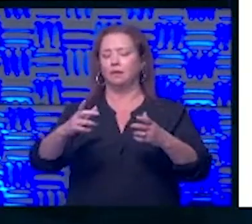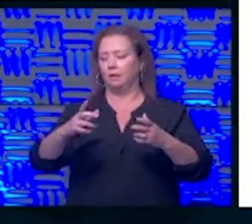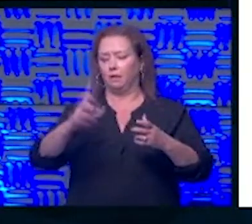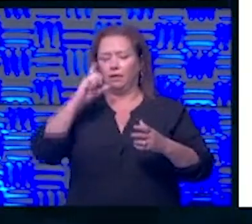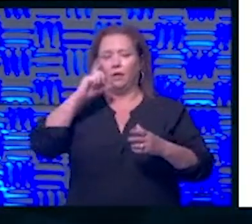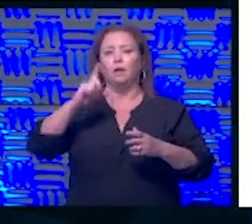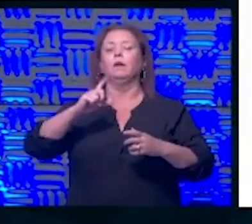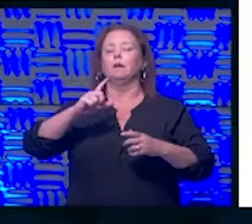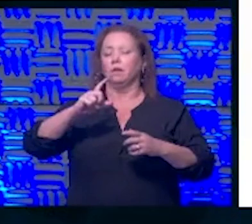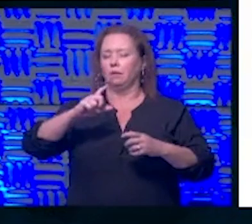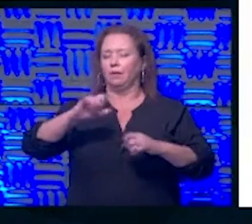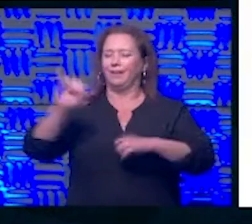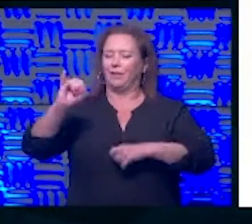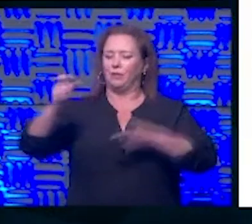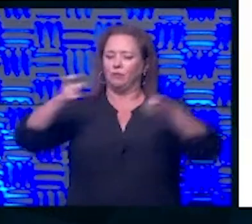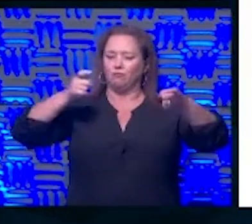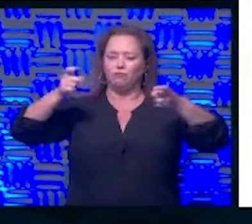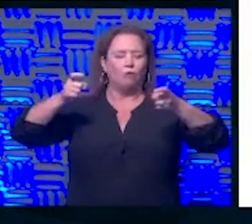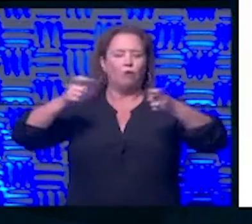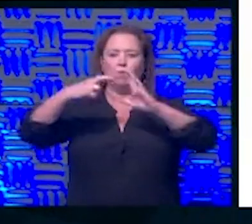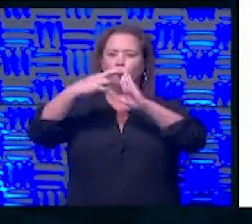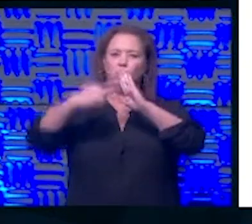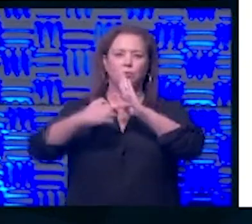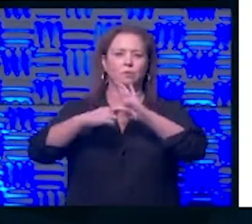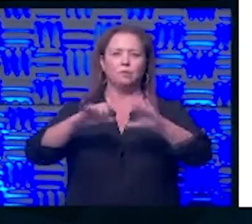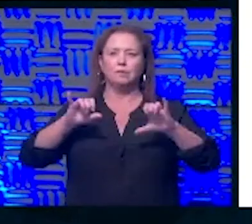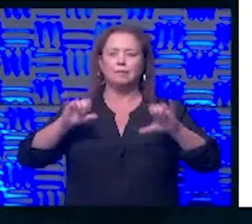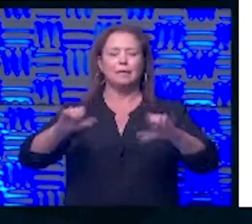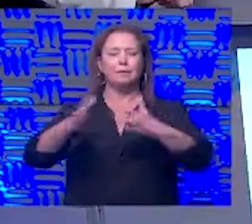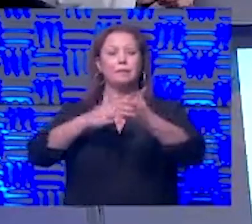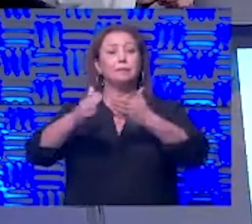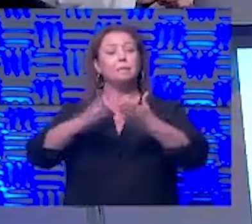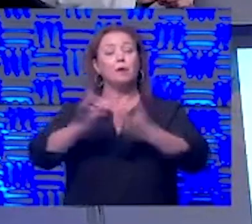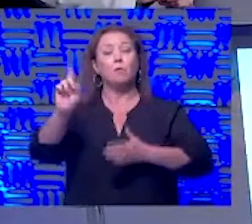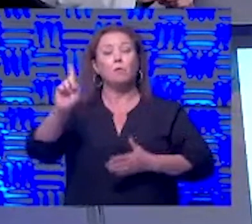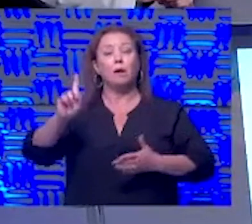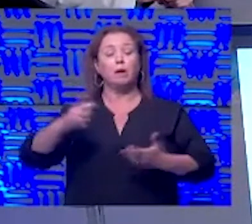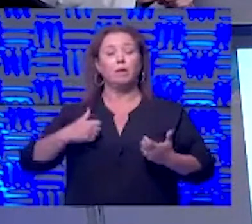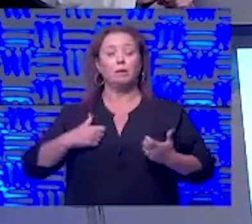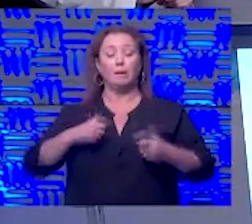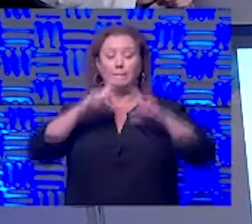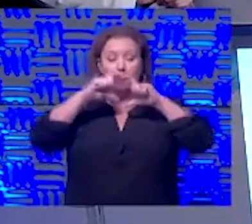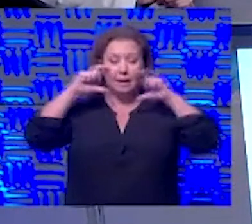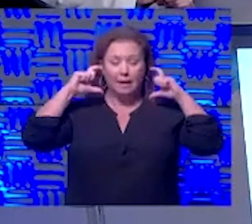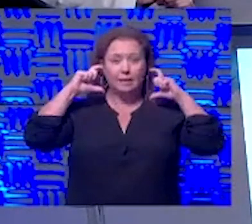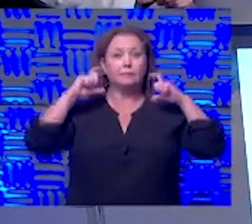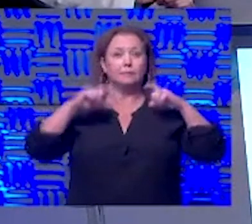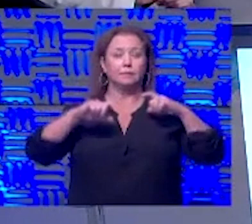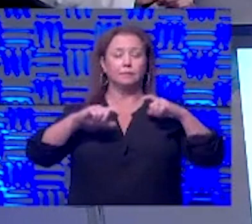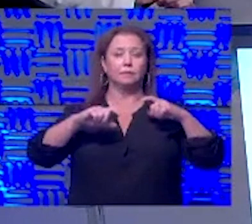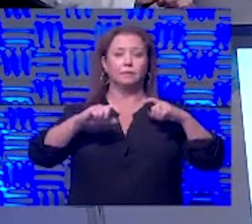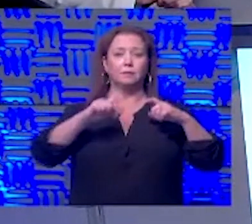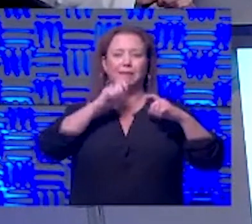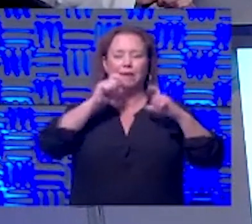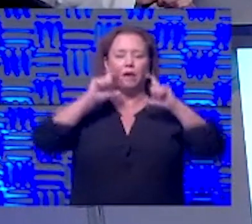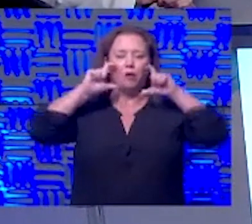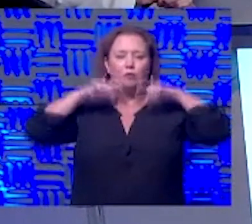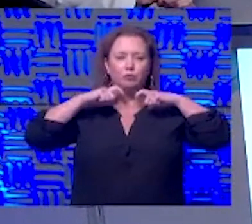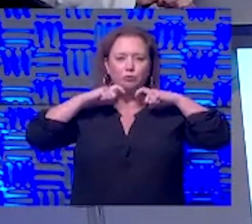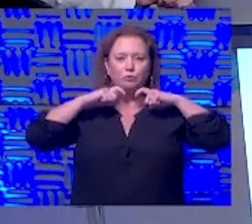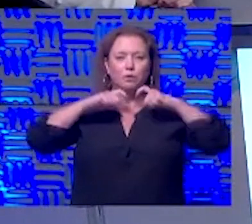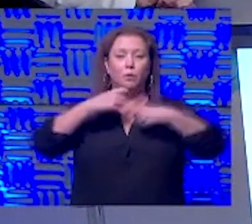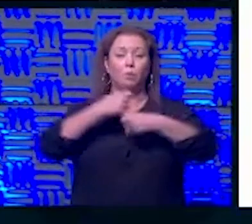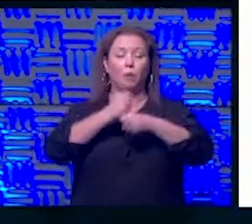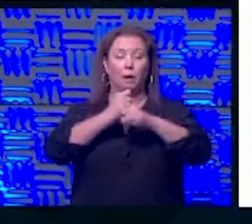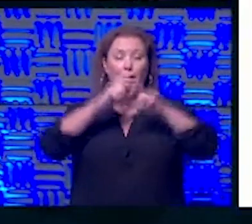of infection control remain the same no matter who and where you are. Even wearing masks, but preferably not in your chin. Go ahead. Right, Yeah.